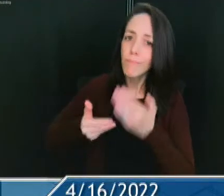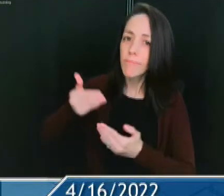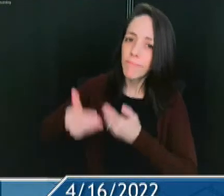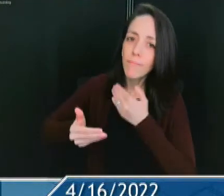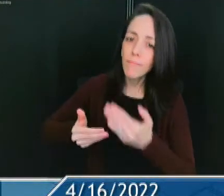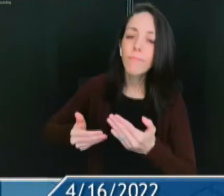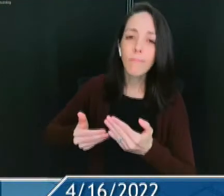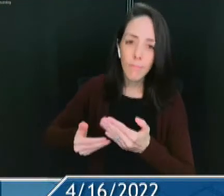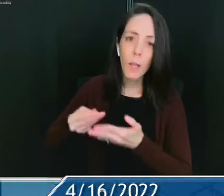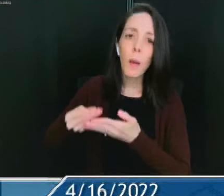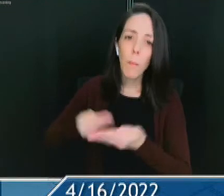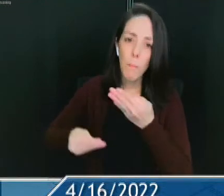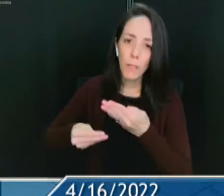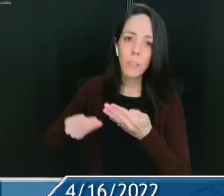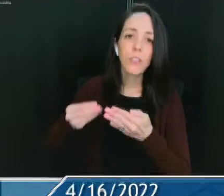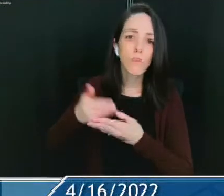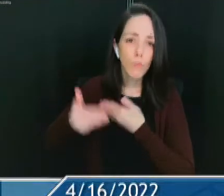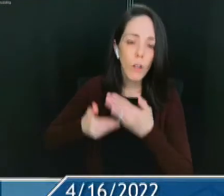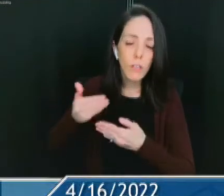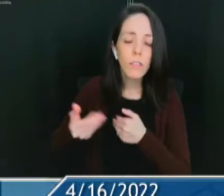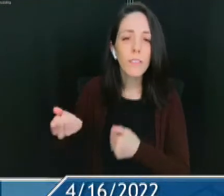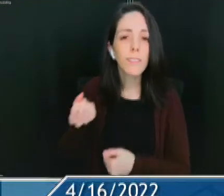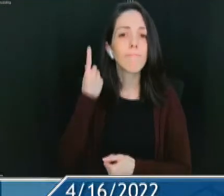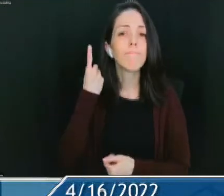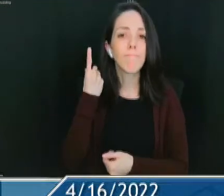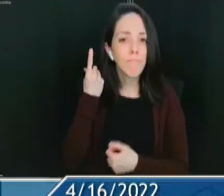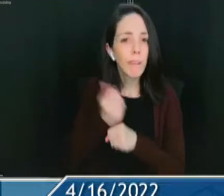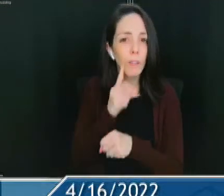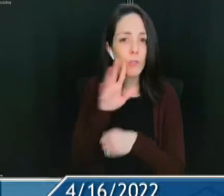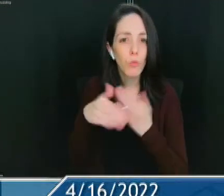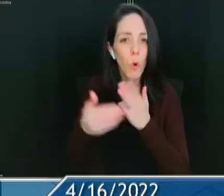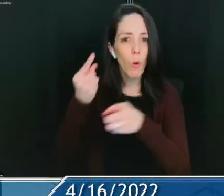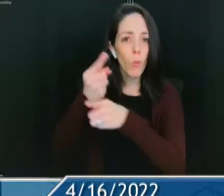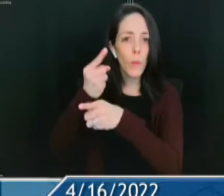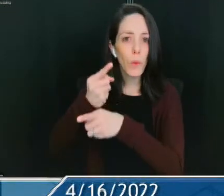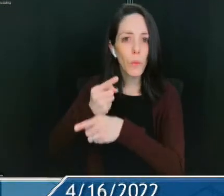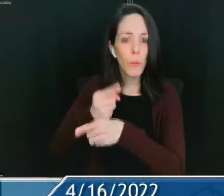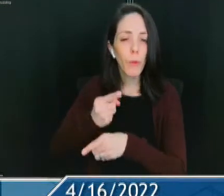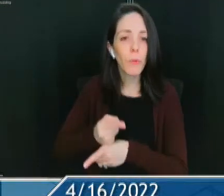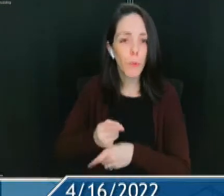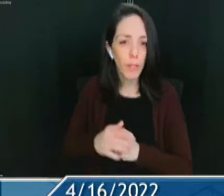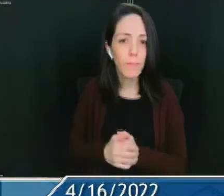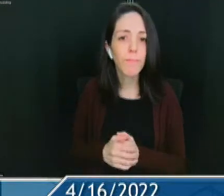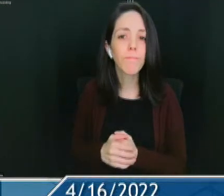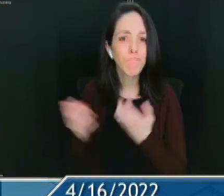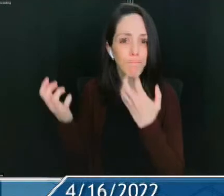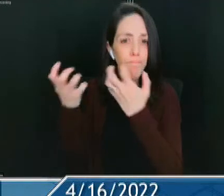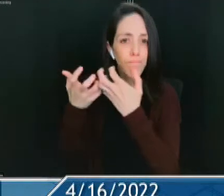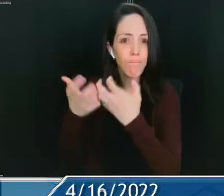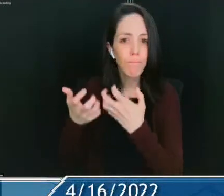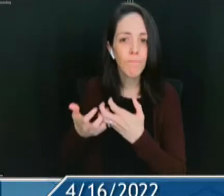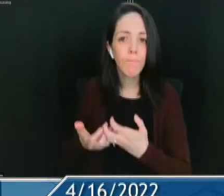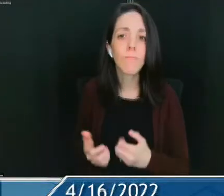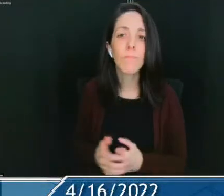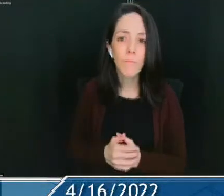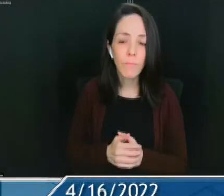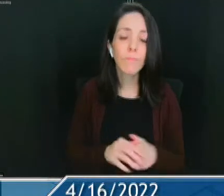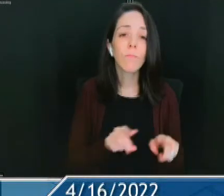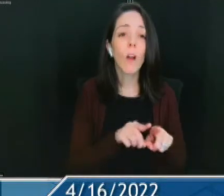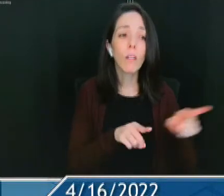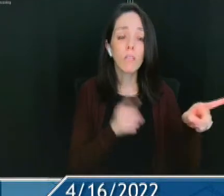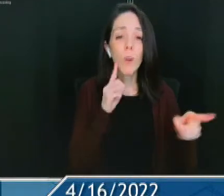details of the budget process and making sure we get all the I's dotted and the T's crossed. and the unsung heroes at Open Signal who